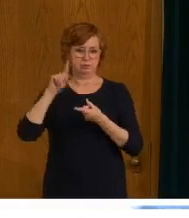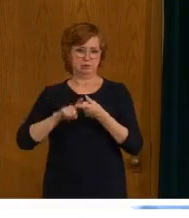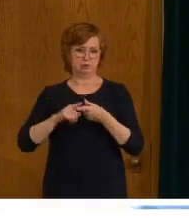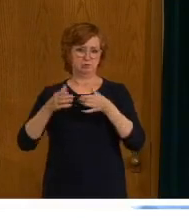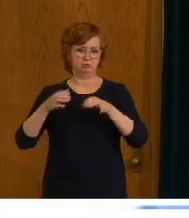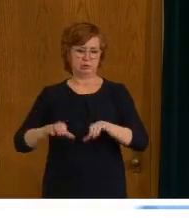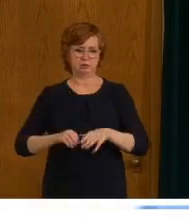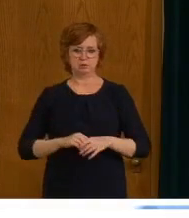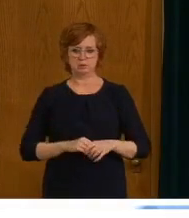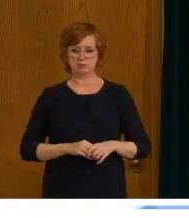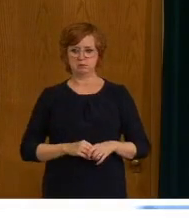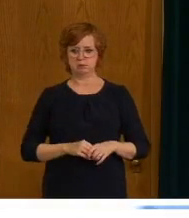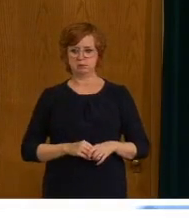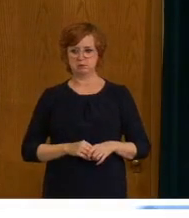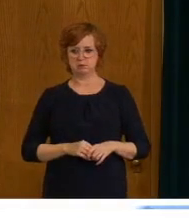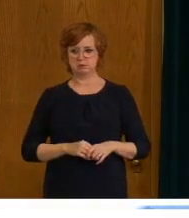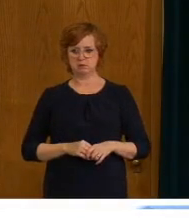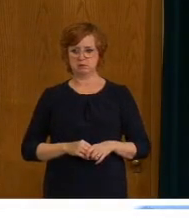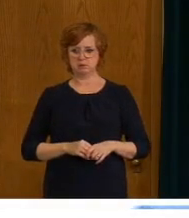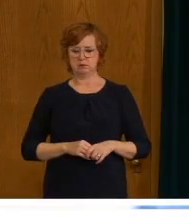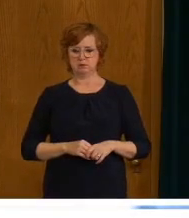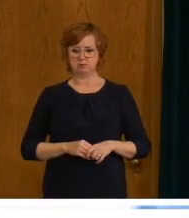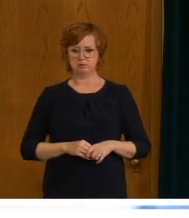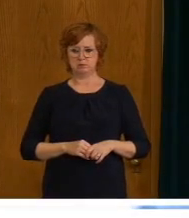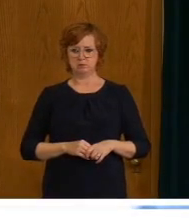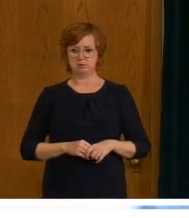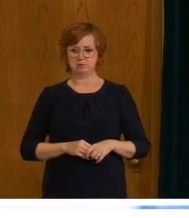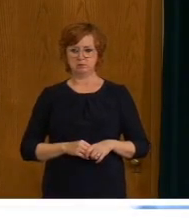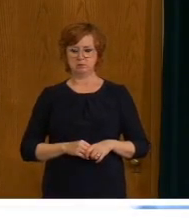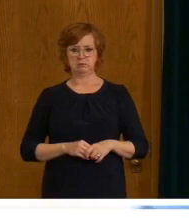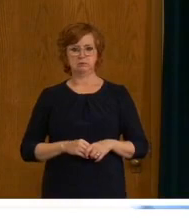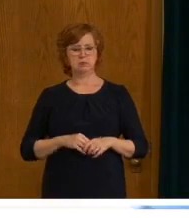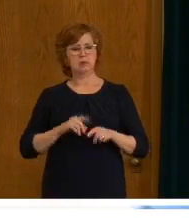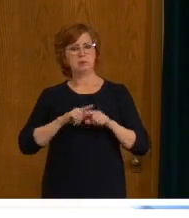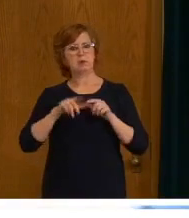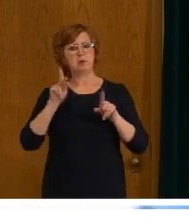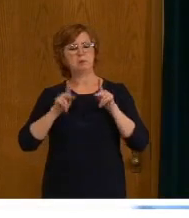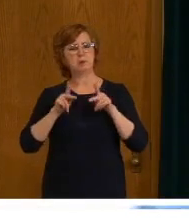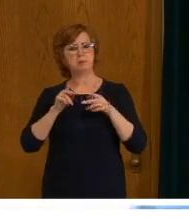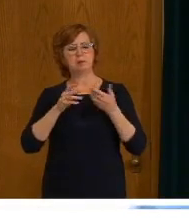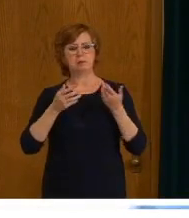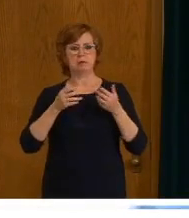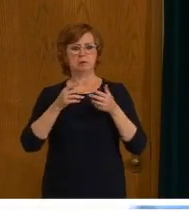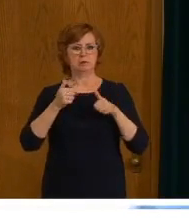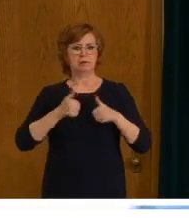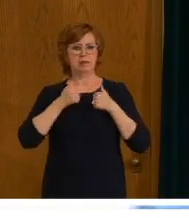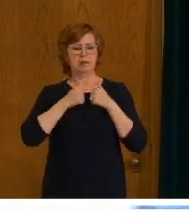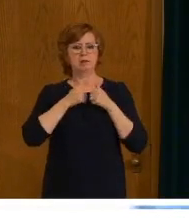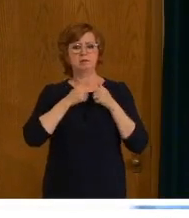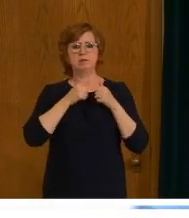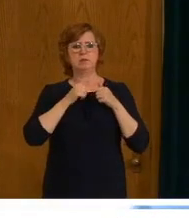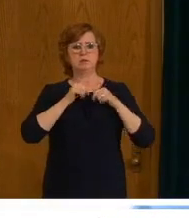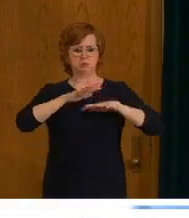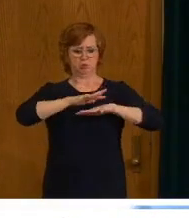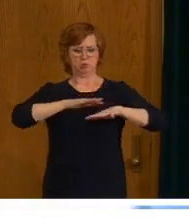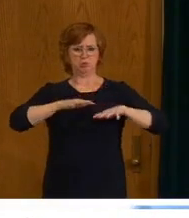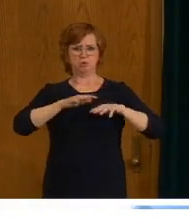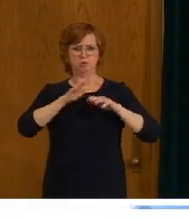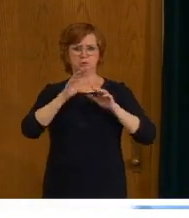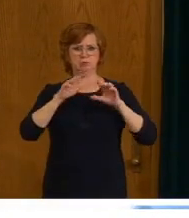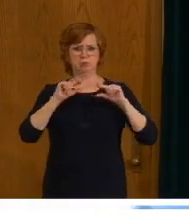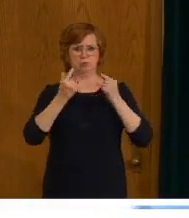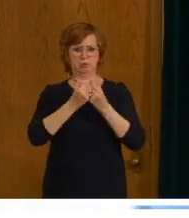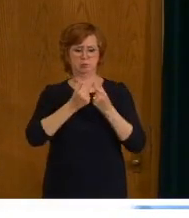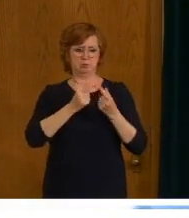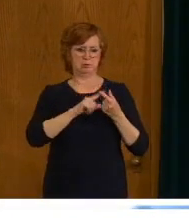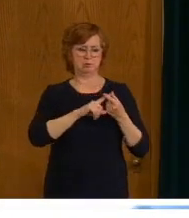that people live in social networks, whether that's geographical, age, other relationships, which